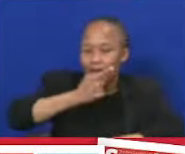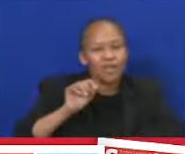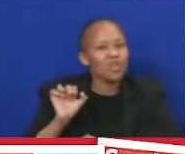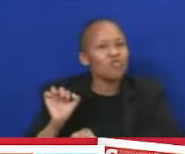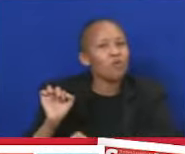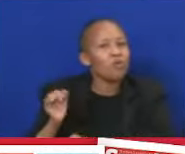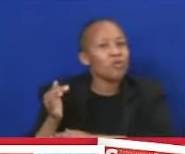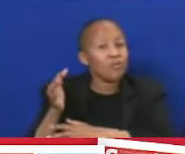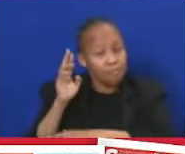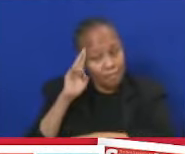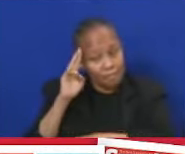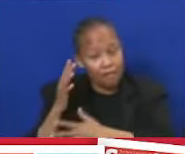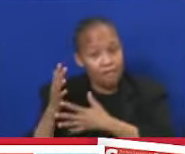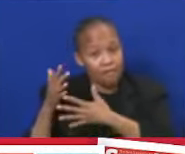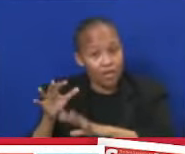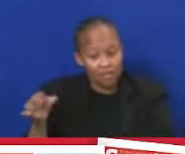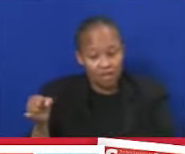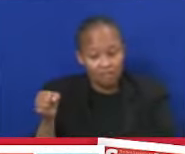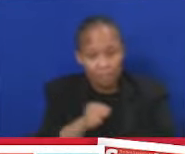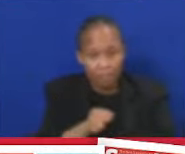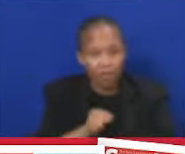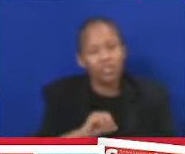to GCI.